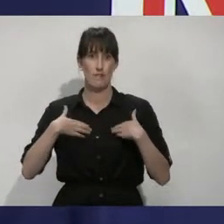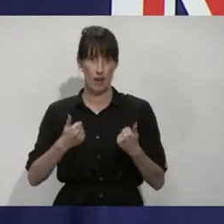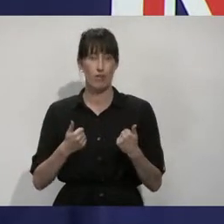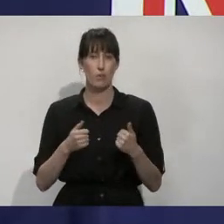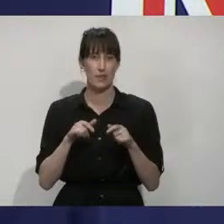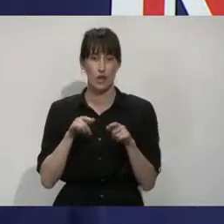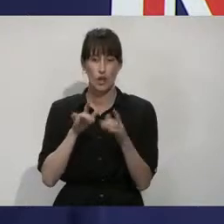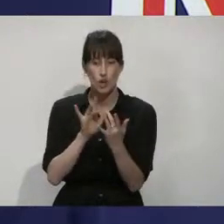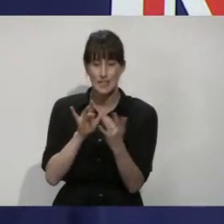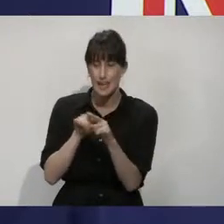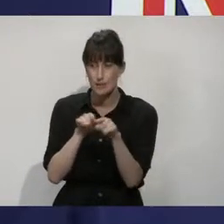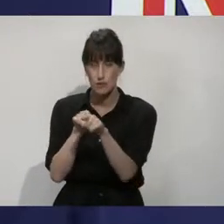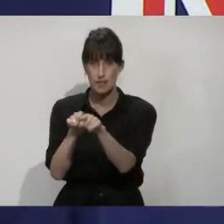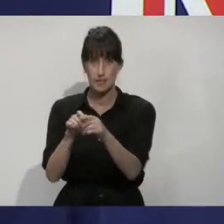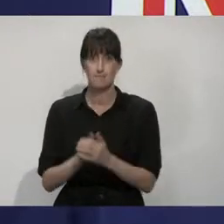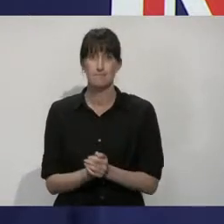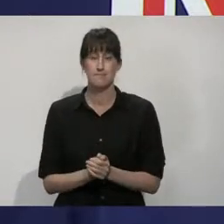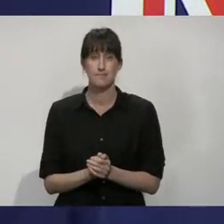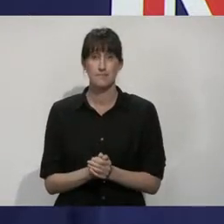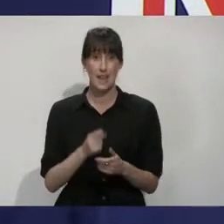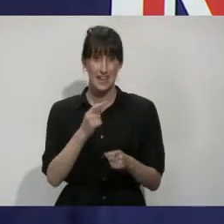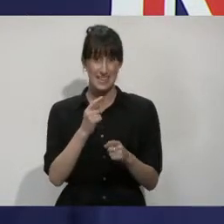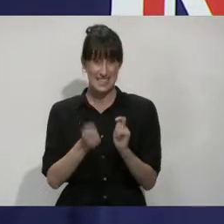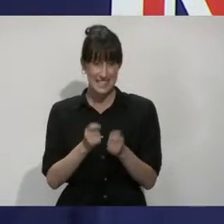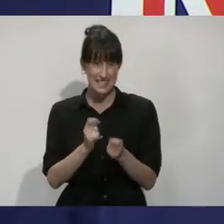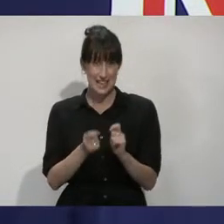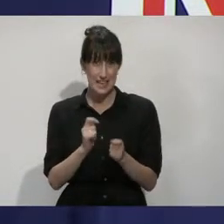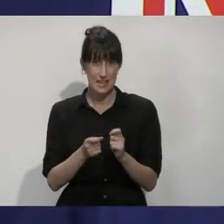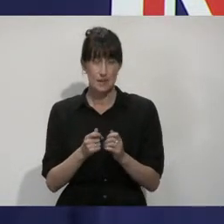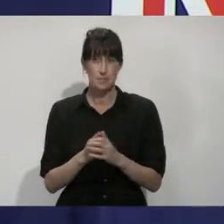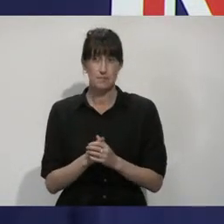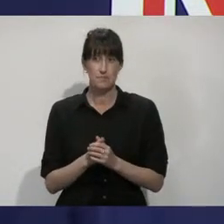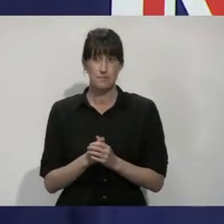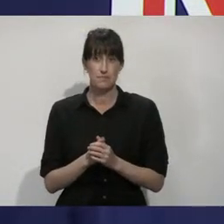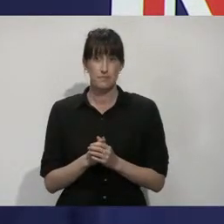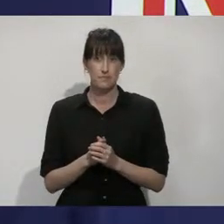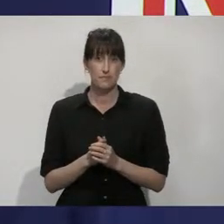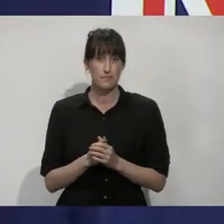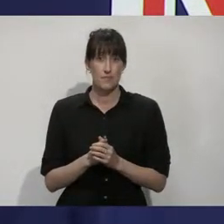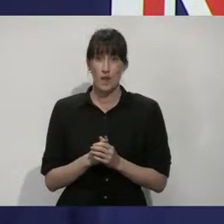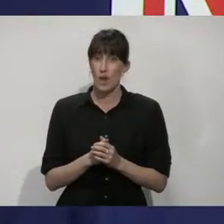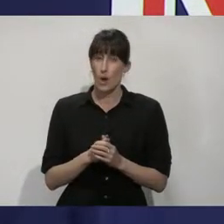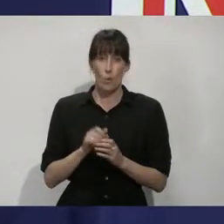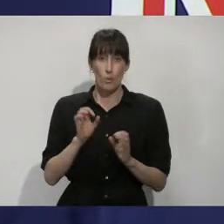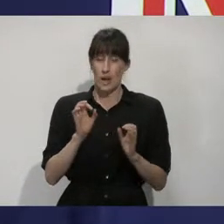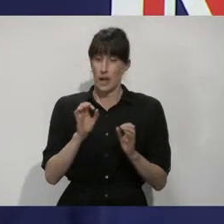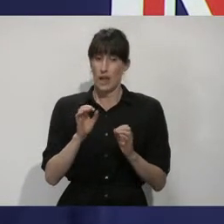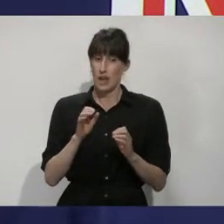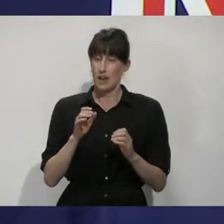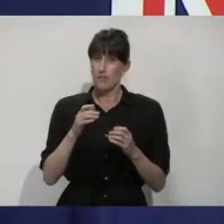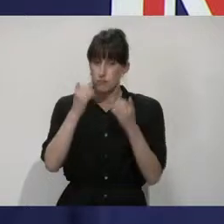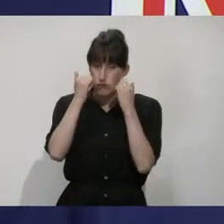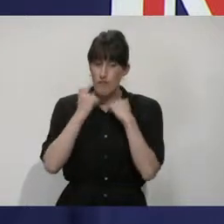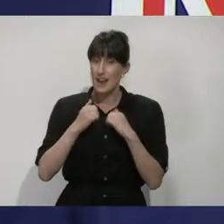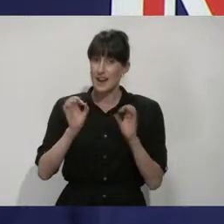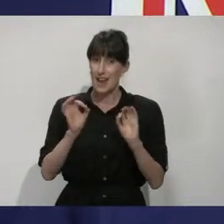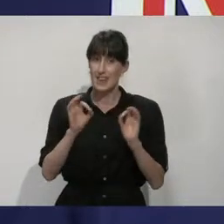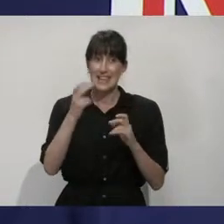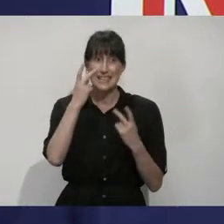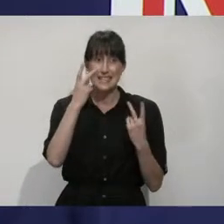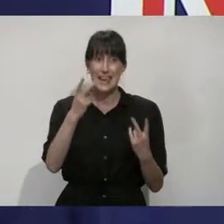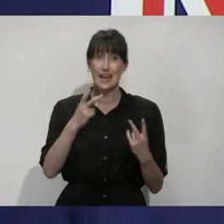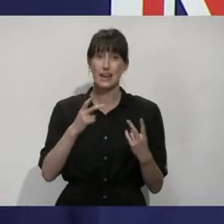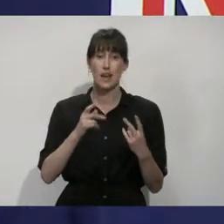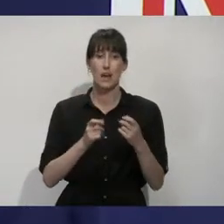But based on testing, though, we do have a strong indication that there's not been any unseen transmission outside of the border